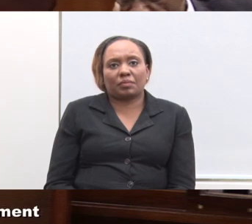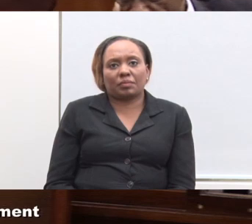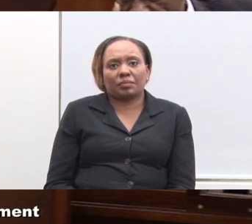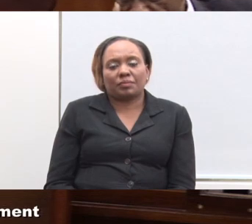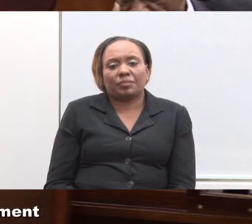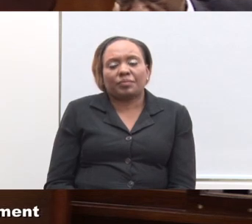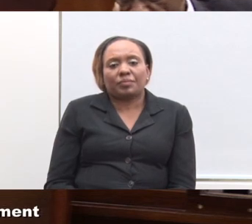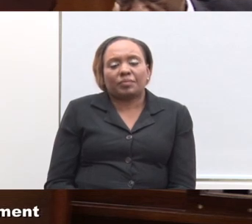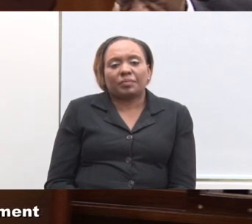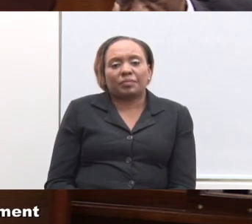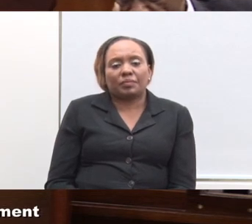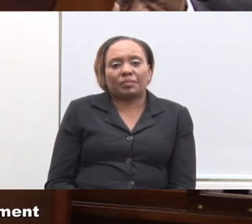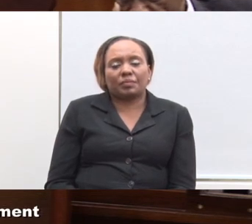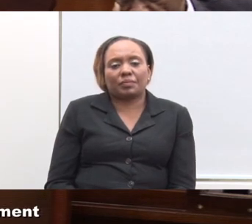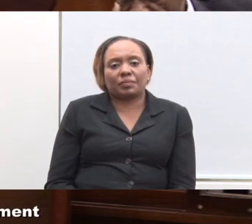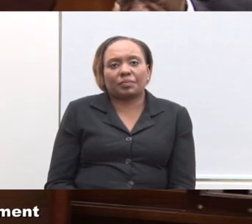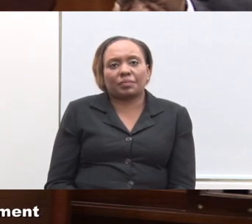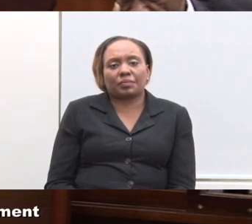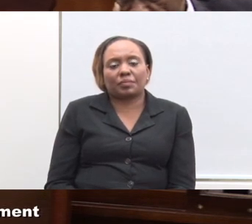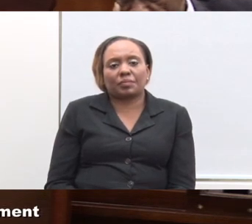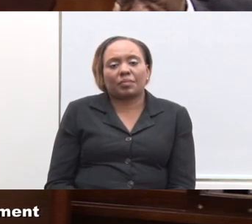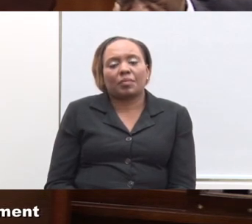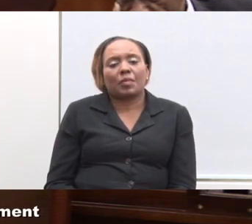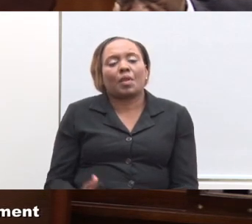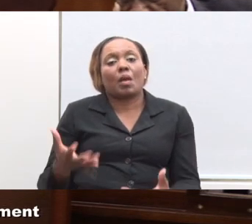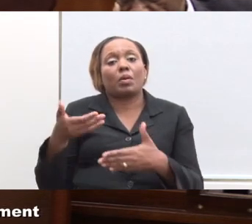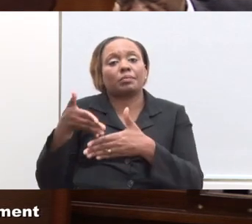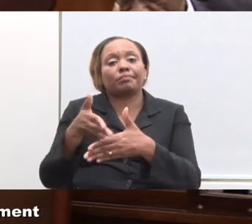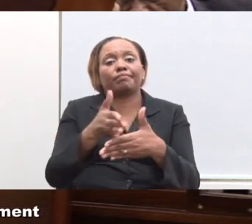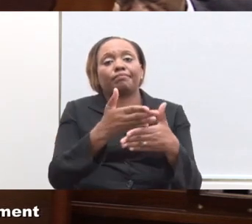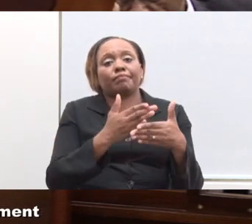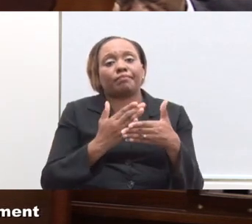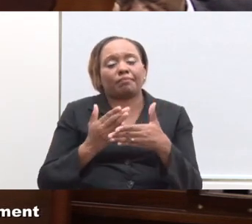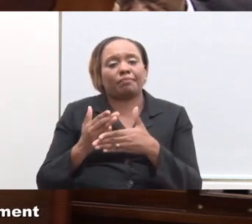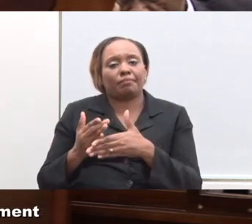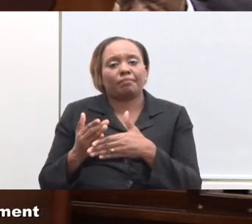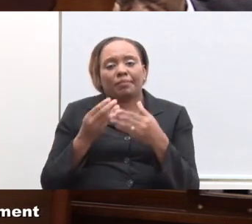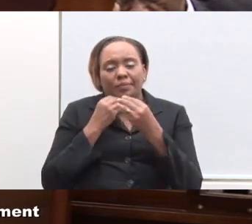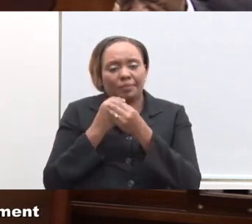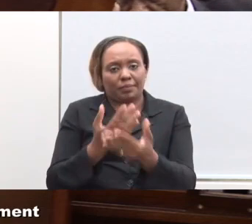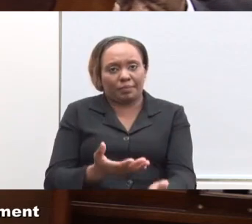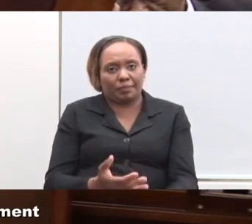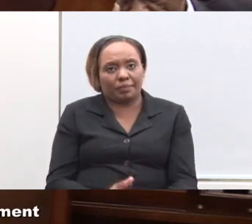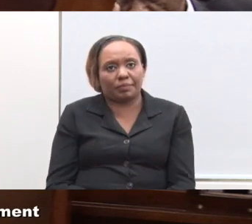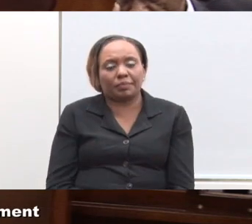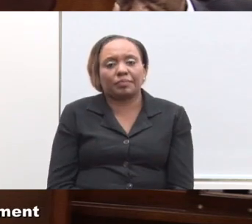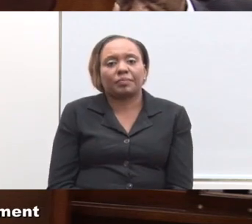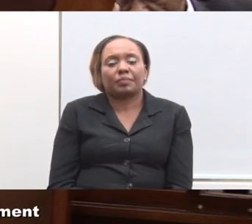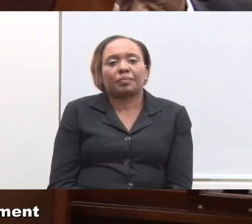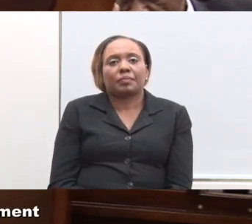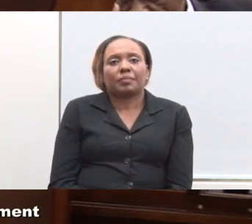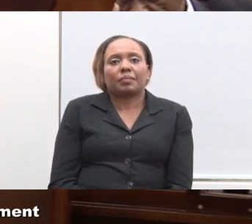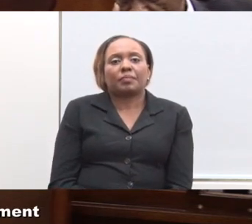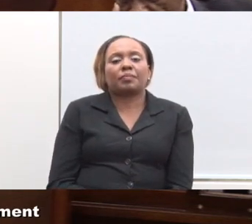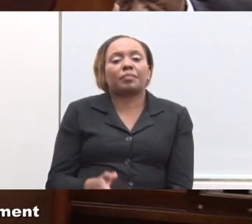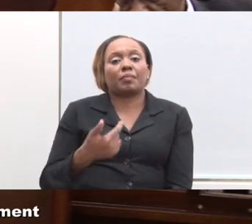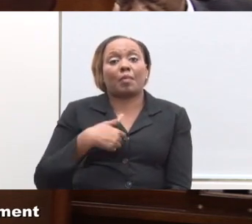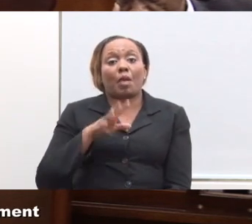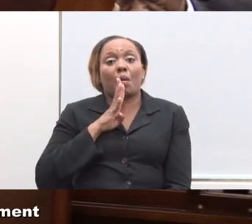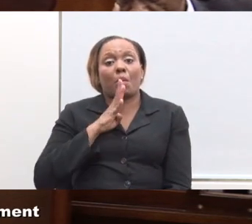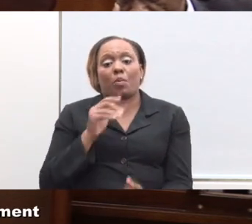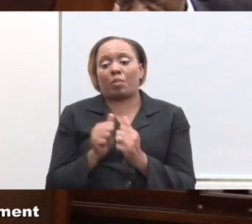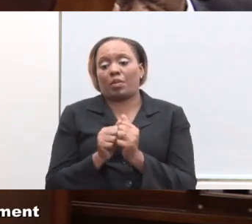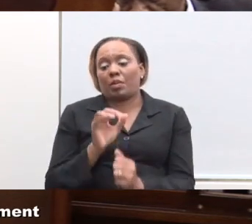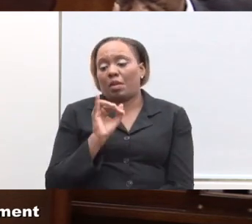you our thoughts. I told you earlier that in discussions with the International Monetary